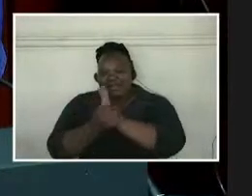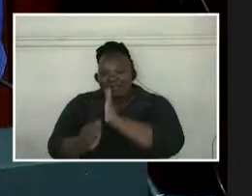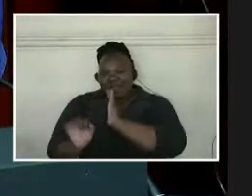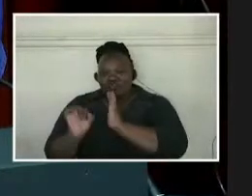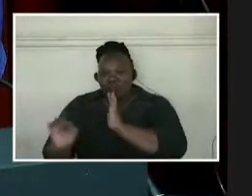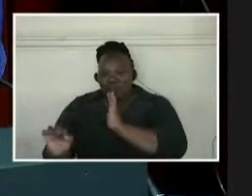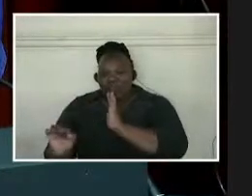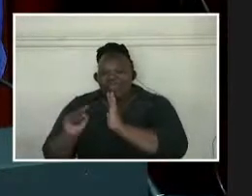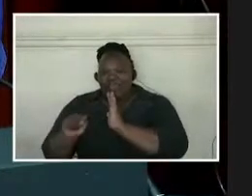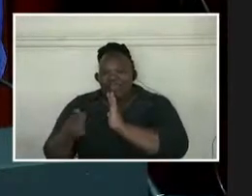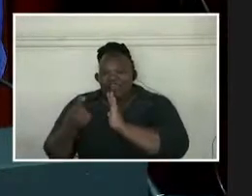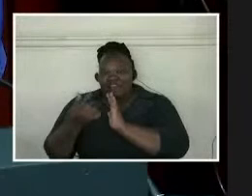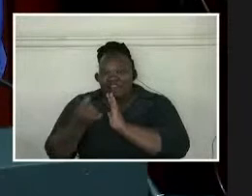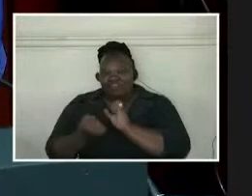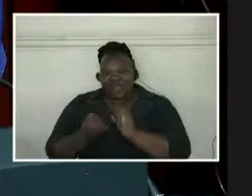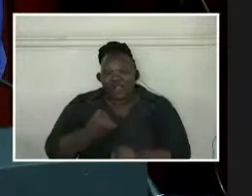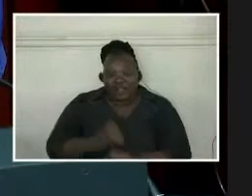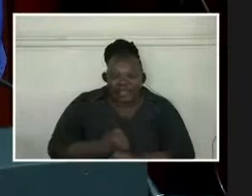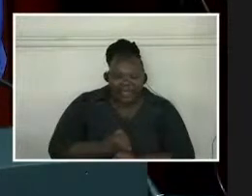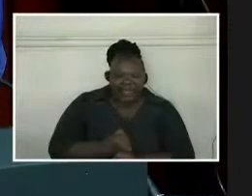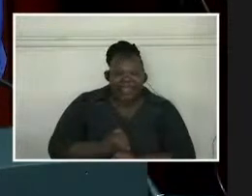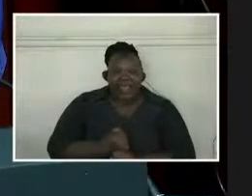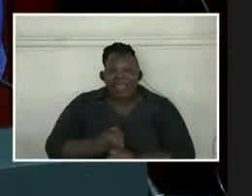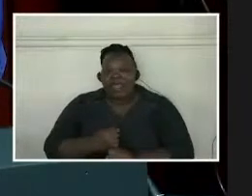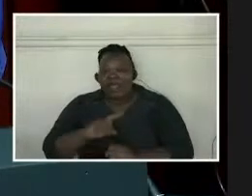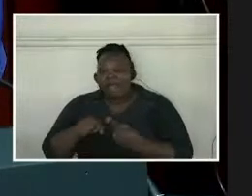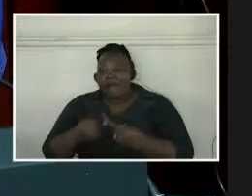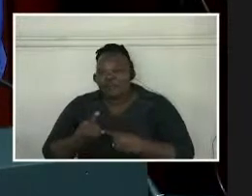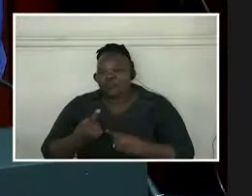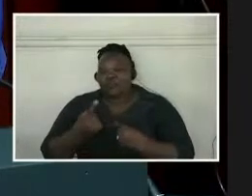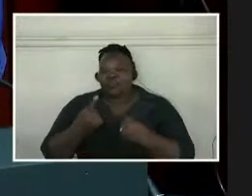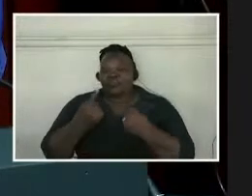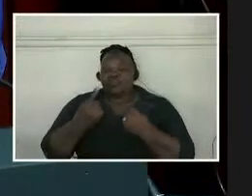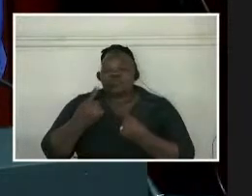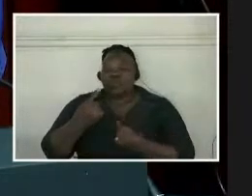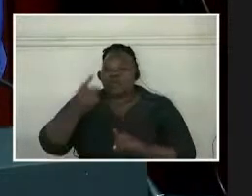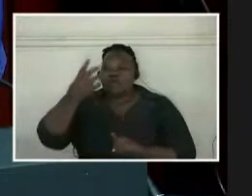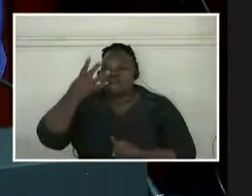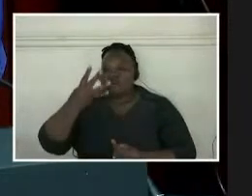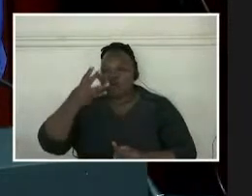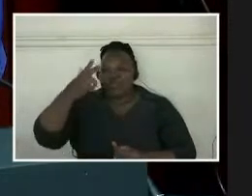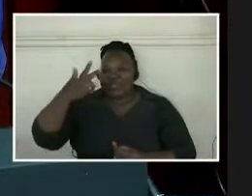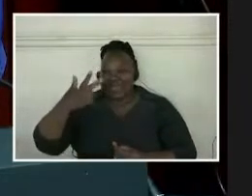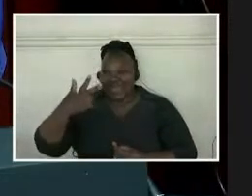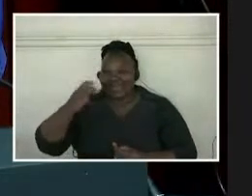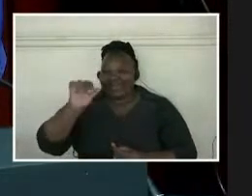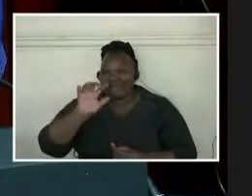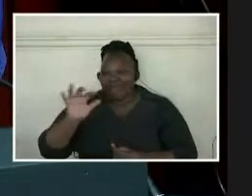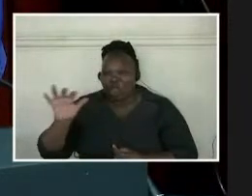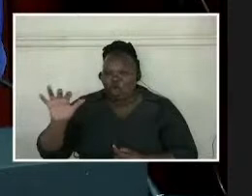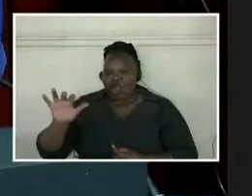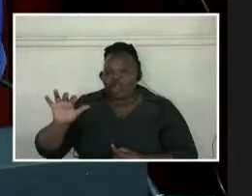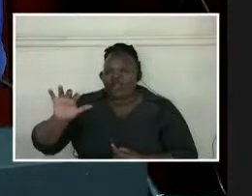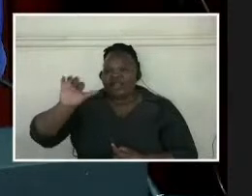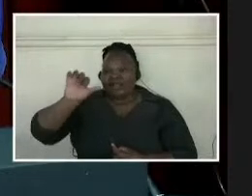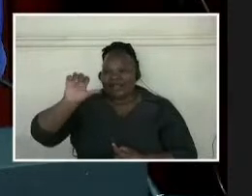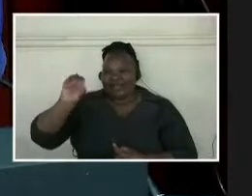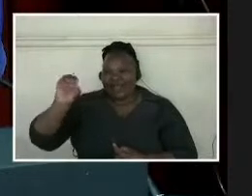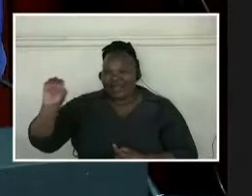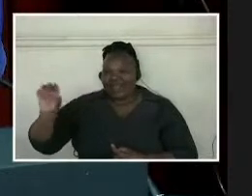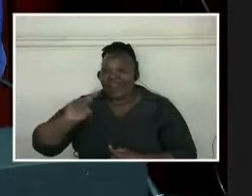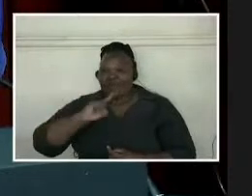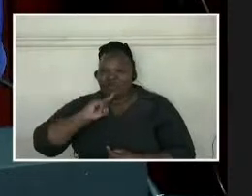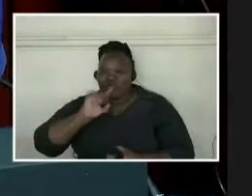in this financial year a total budget of 48 million 600 000 has been set